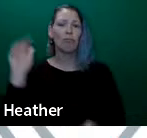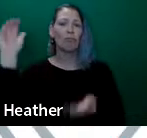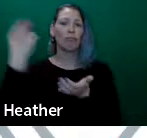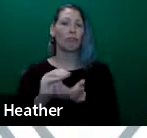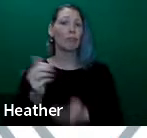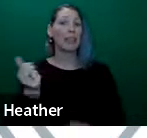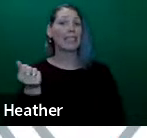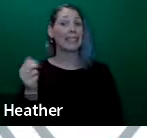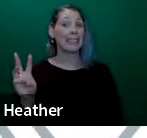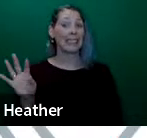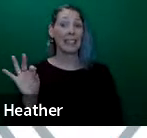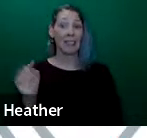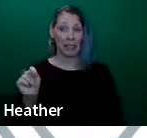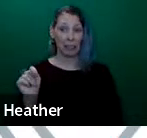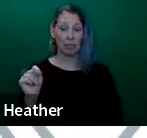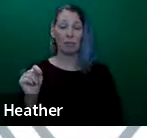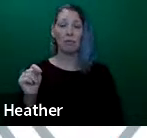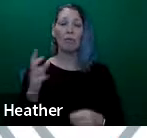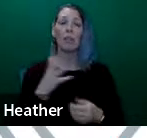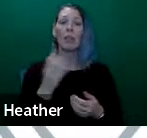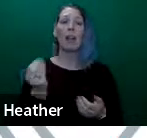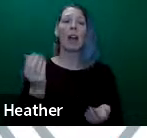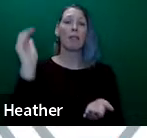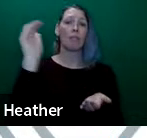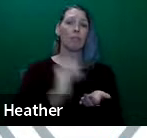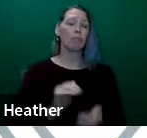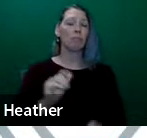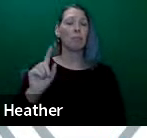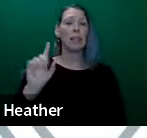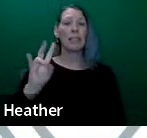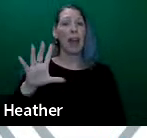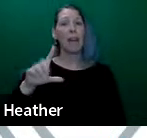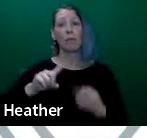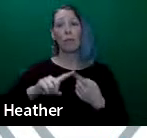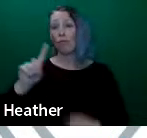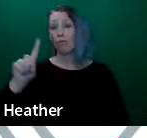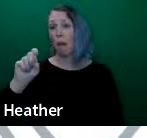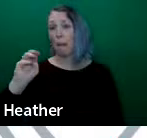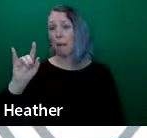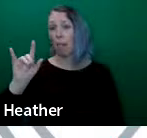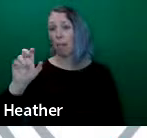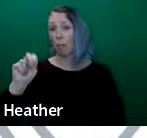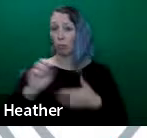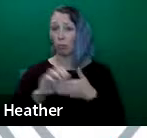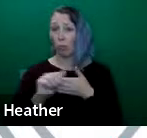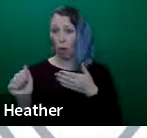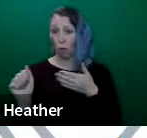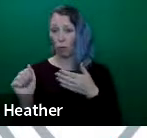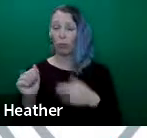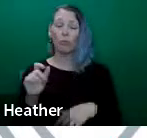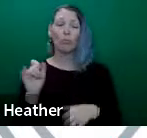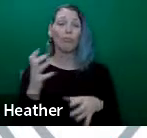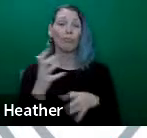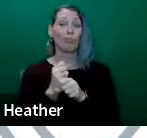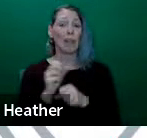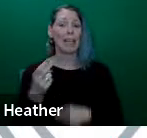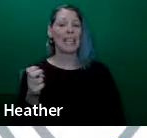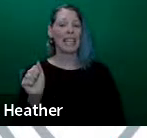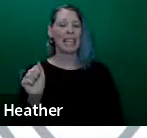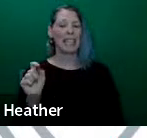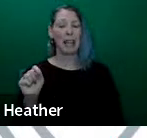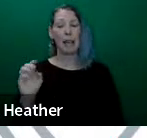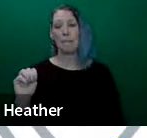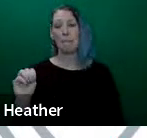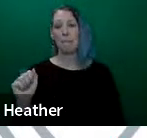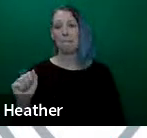feet and then a reduction of $75 to $100 million. The congestion index kind of summarizes again the heat map. So the heat